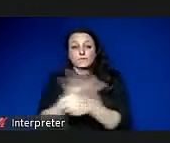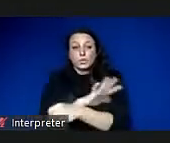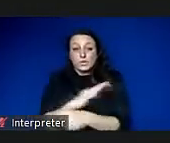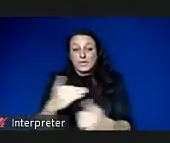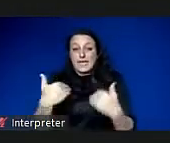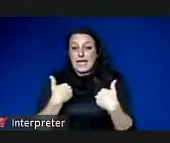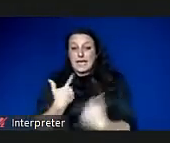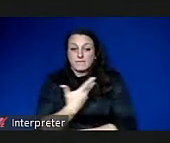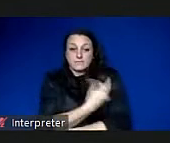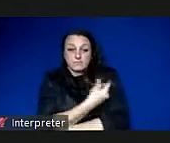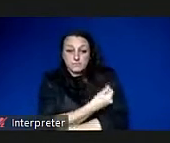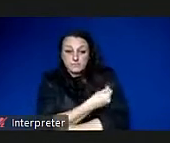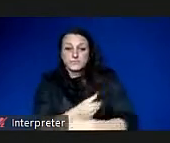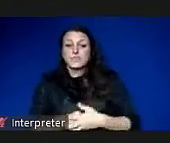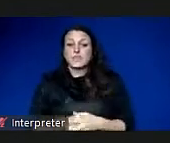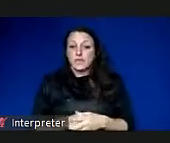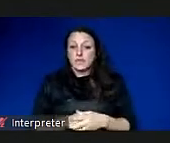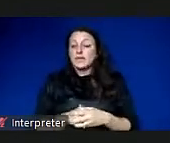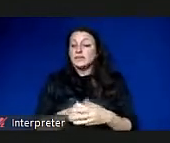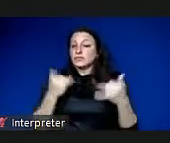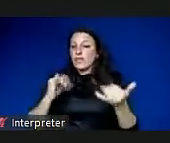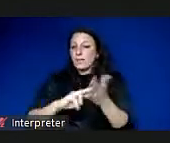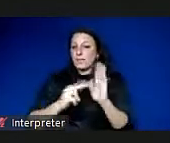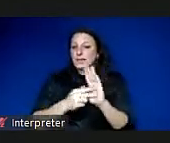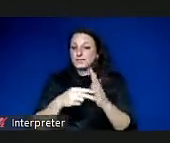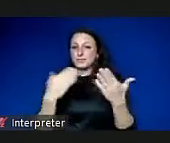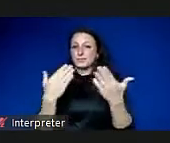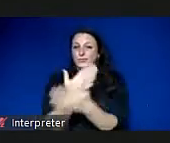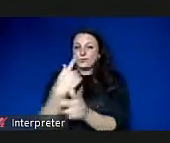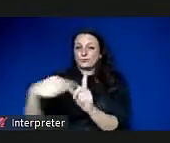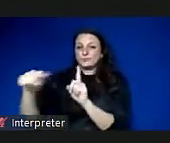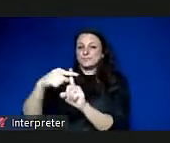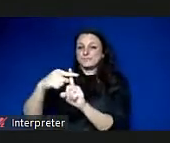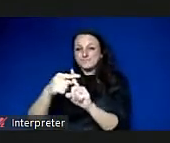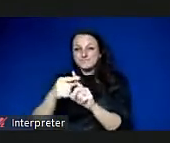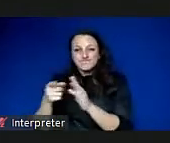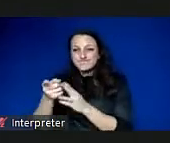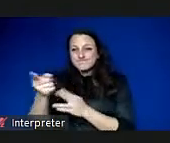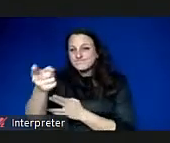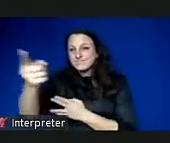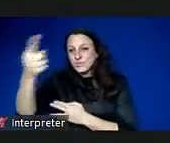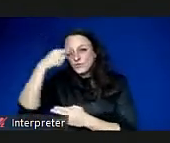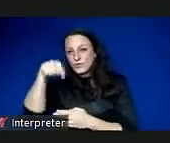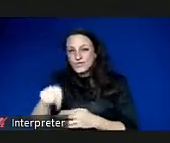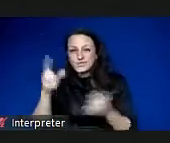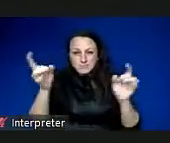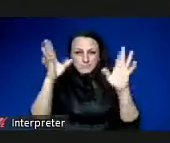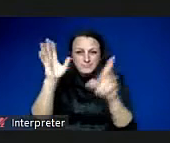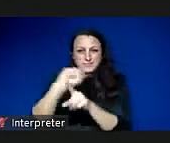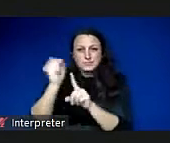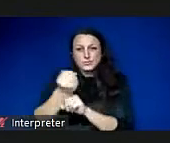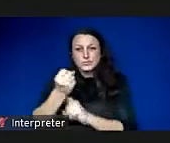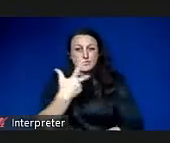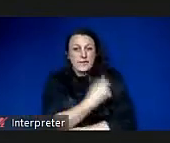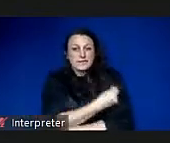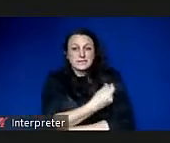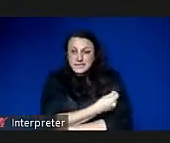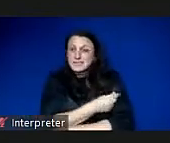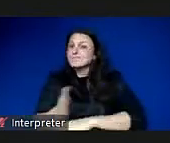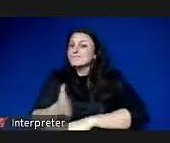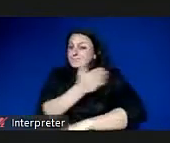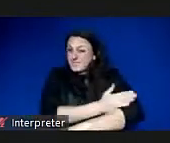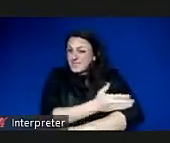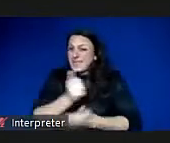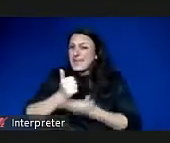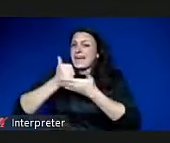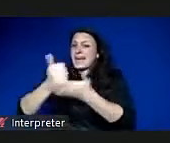And this really sets us on a new trajectory in this crisis within these facilities. Vaccine is making a difference. Vaccine is